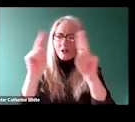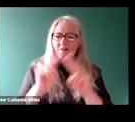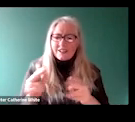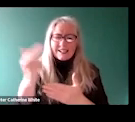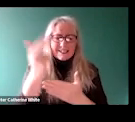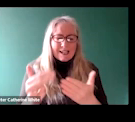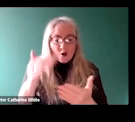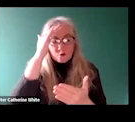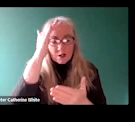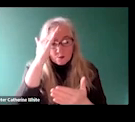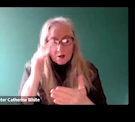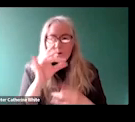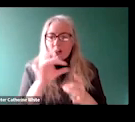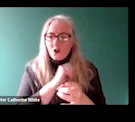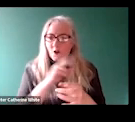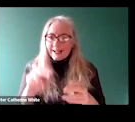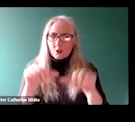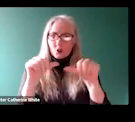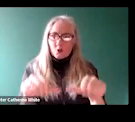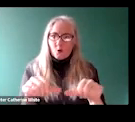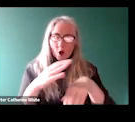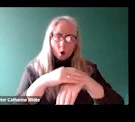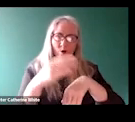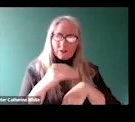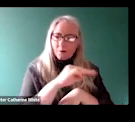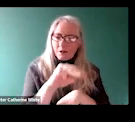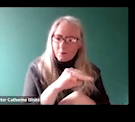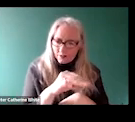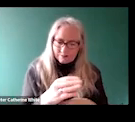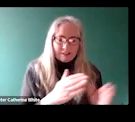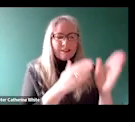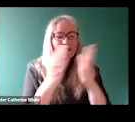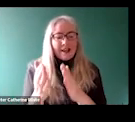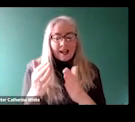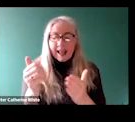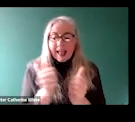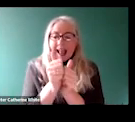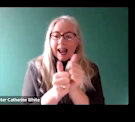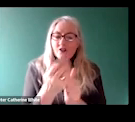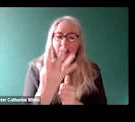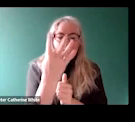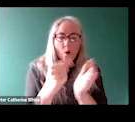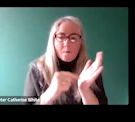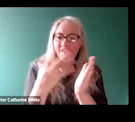to accommodate our ageing population. Action 4.4 is also an